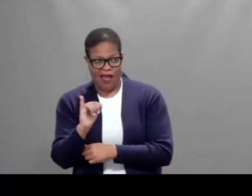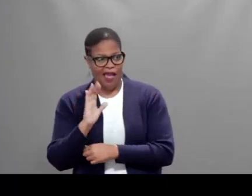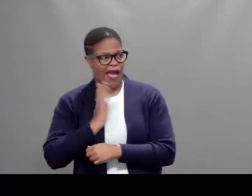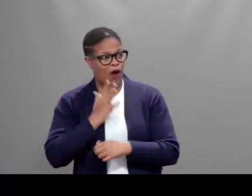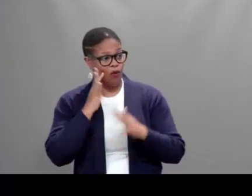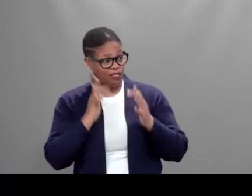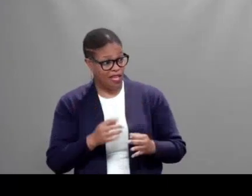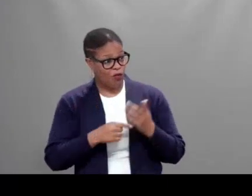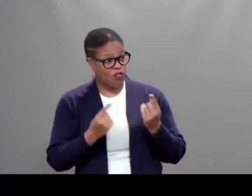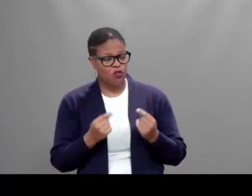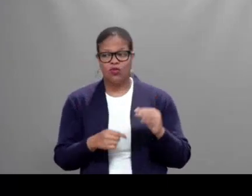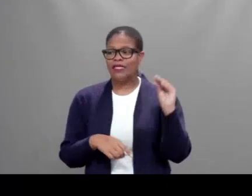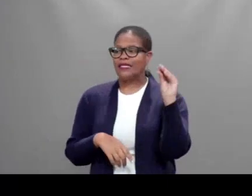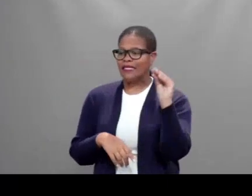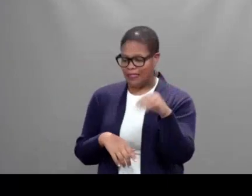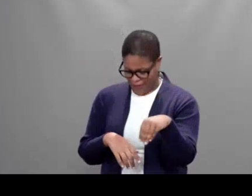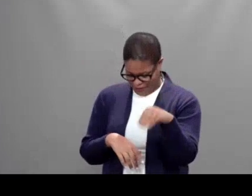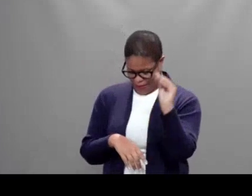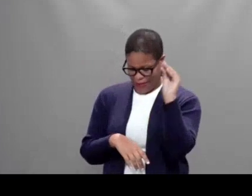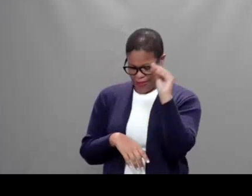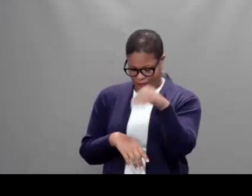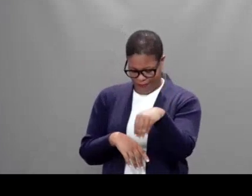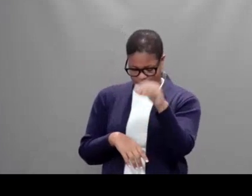what to do and how to use it. Yes.